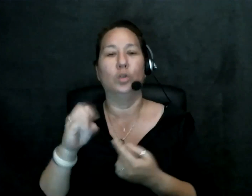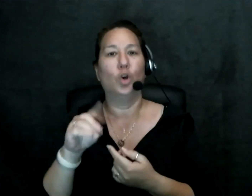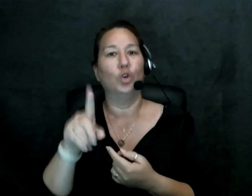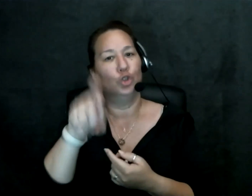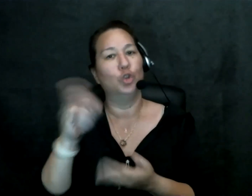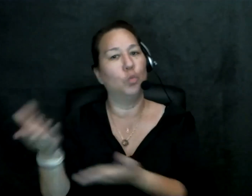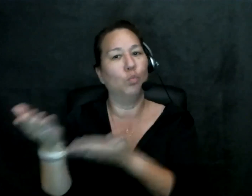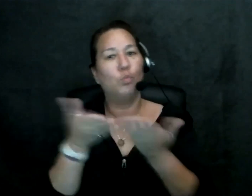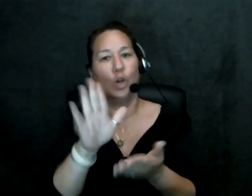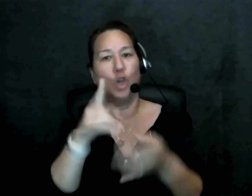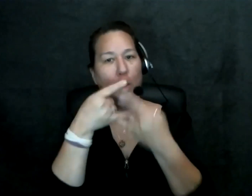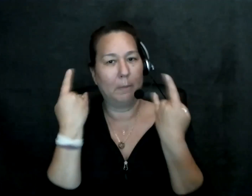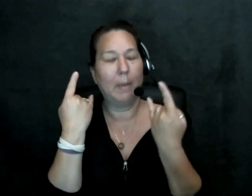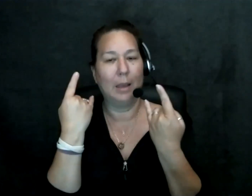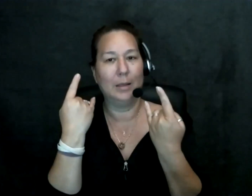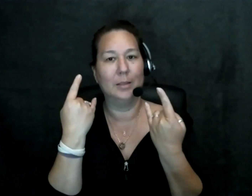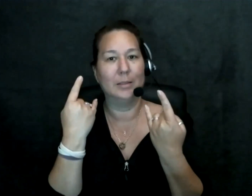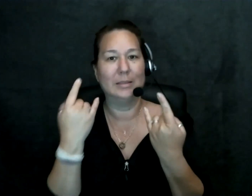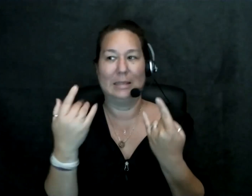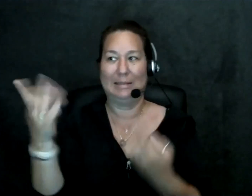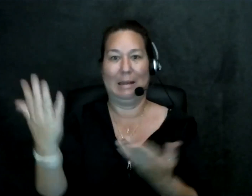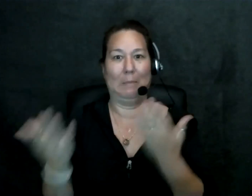regardless, because you may be asked to wear it.